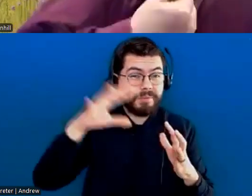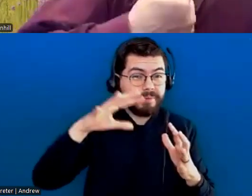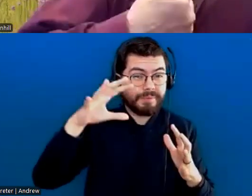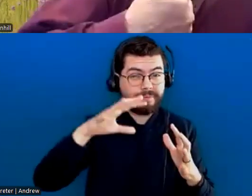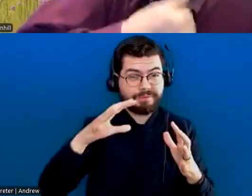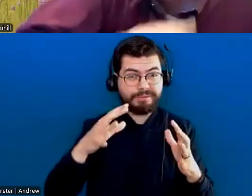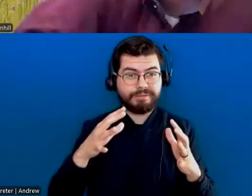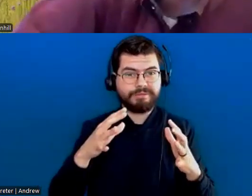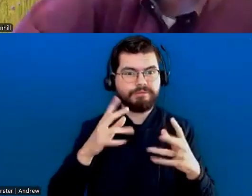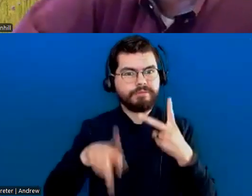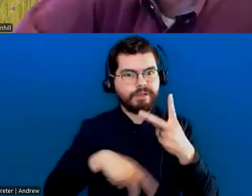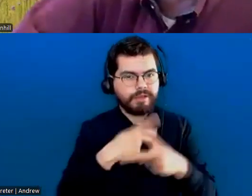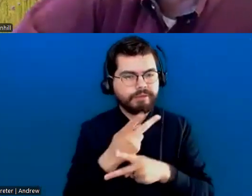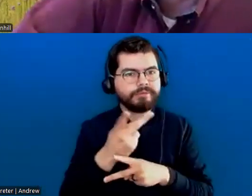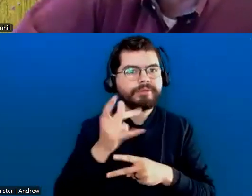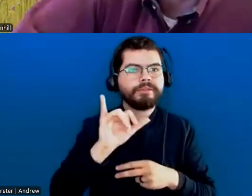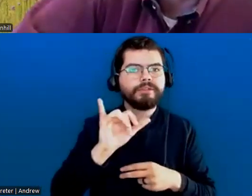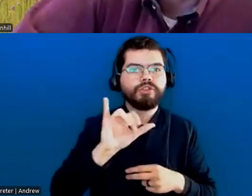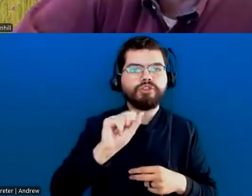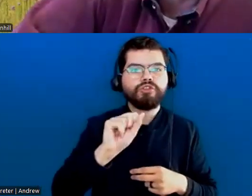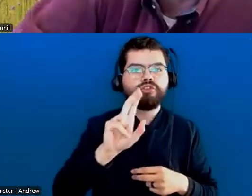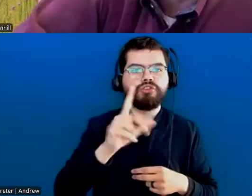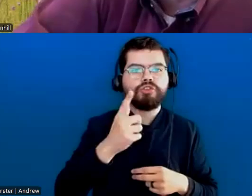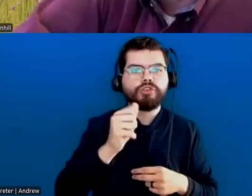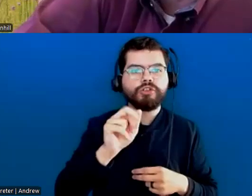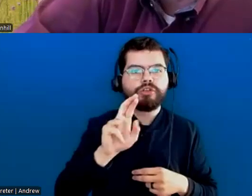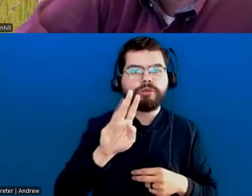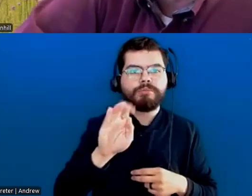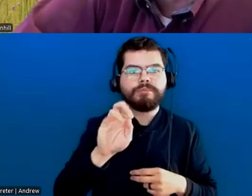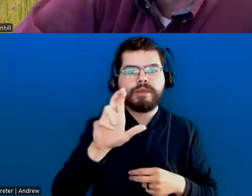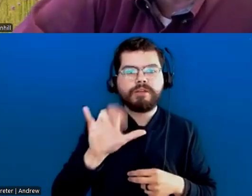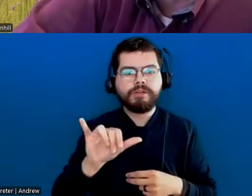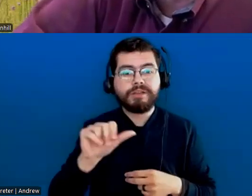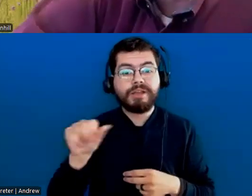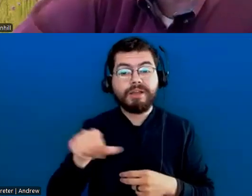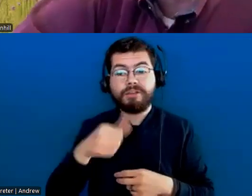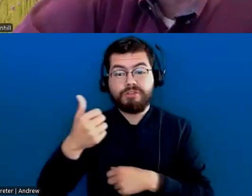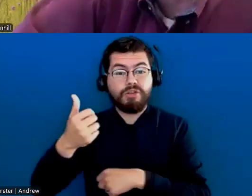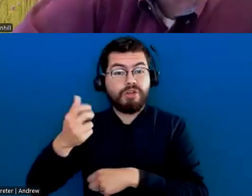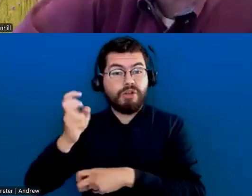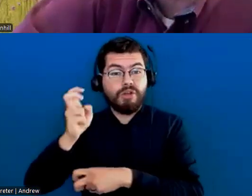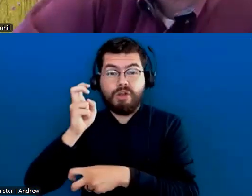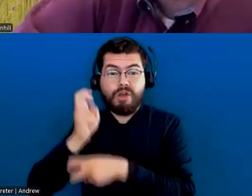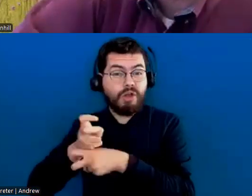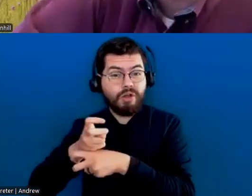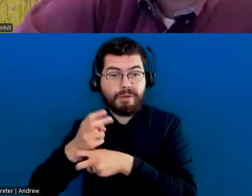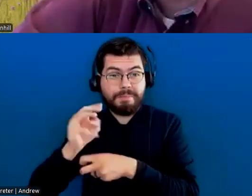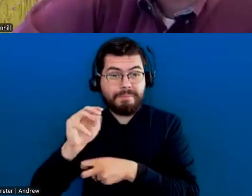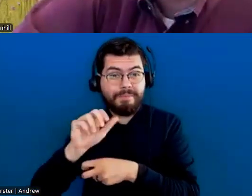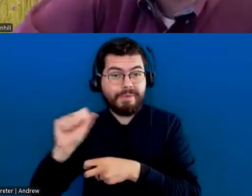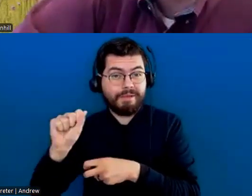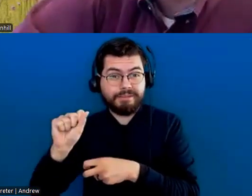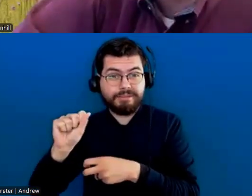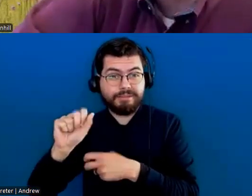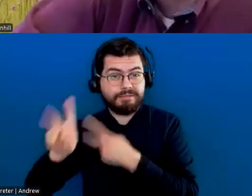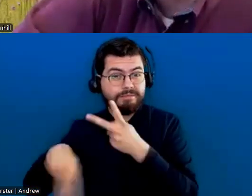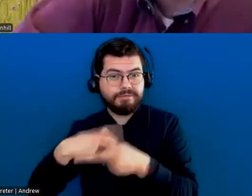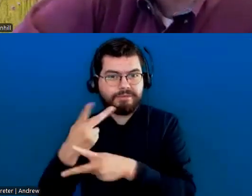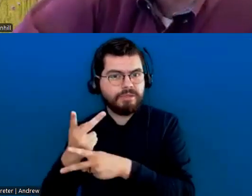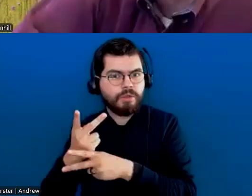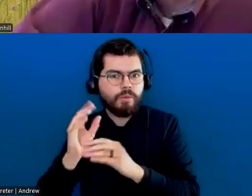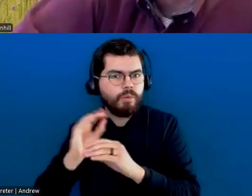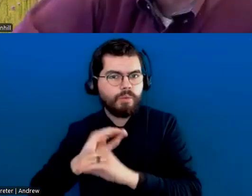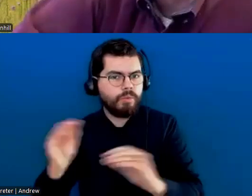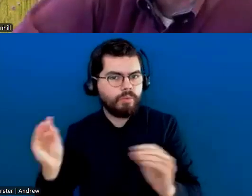and with no other hard mass species coming in. So yeah, so for a practitioner to understand that, know what's